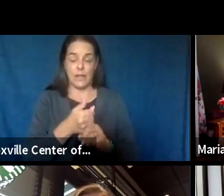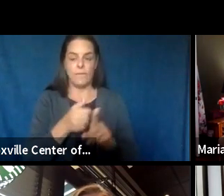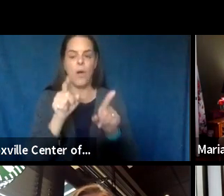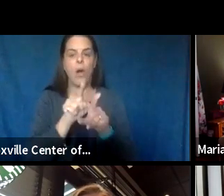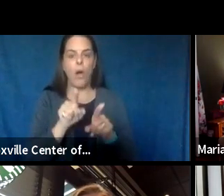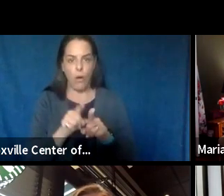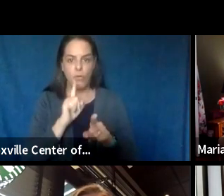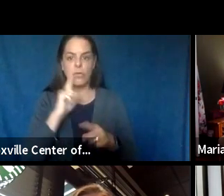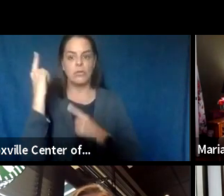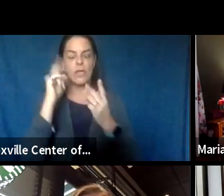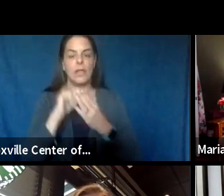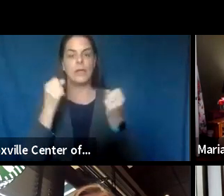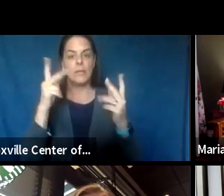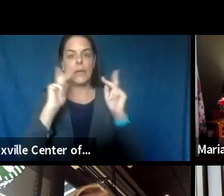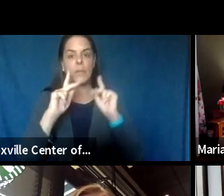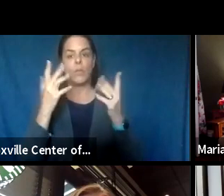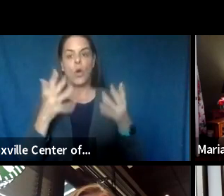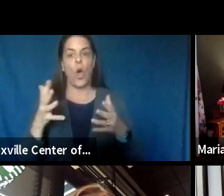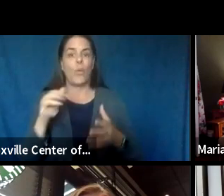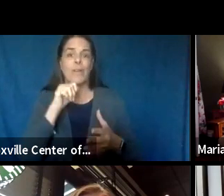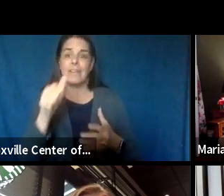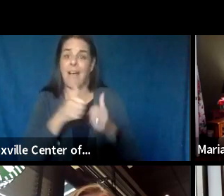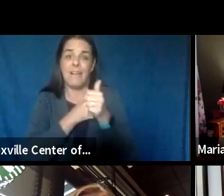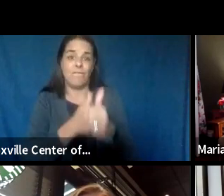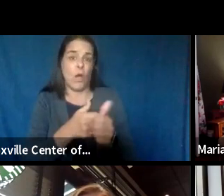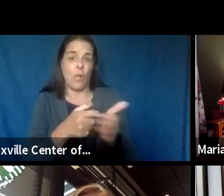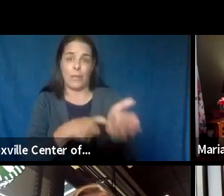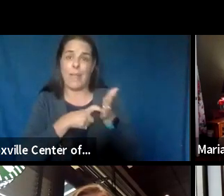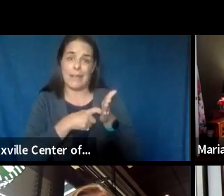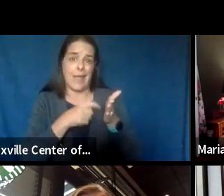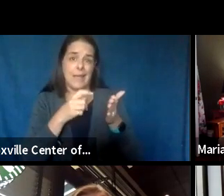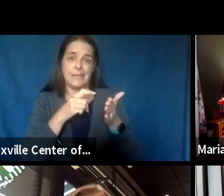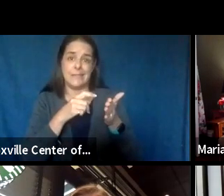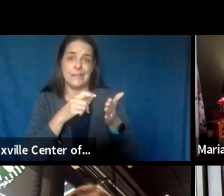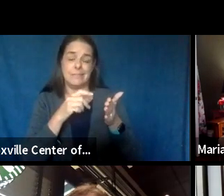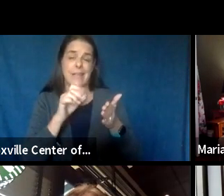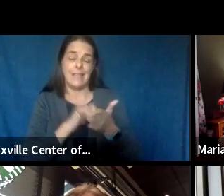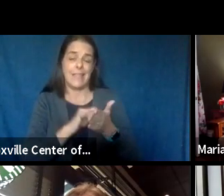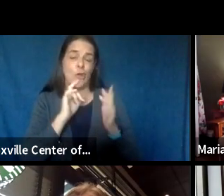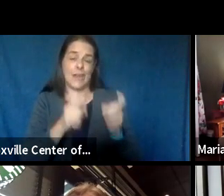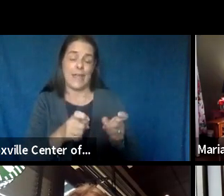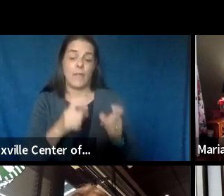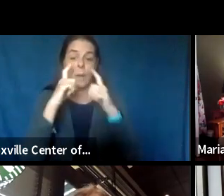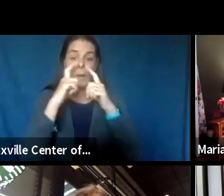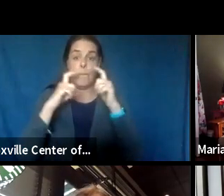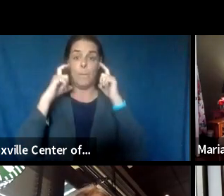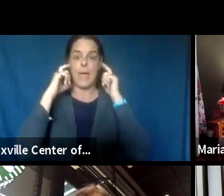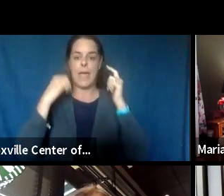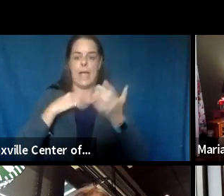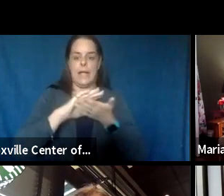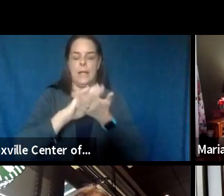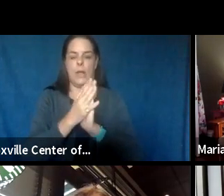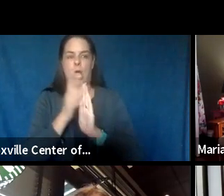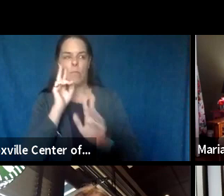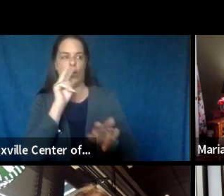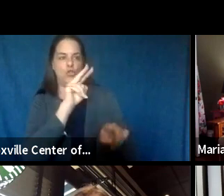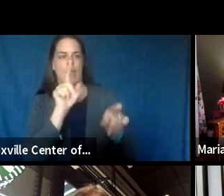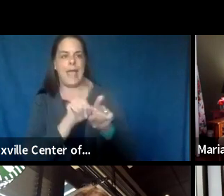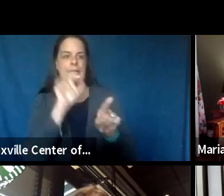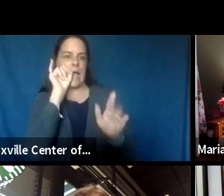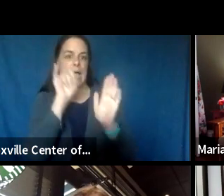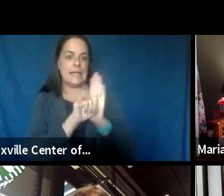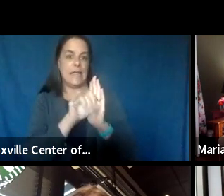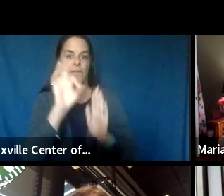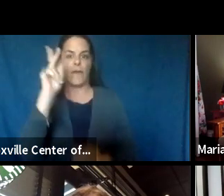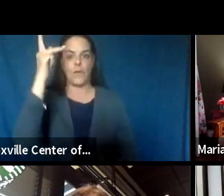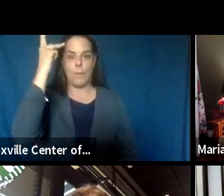account the fact that many people are already not following the mandates given. Mask wearing has devolved into being perceived as an identifier of